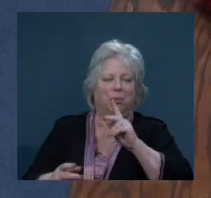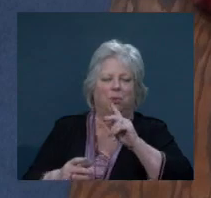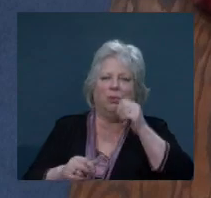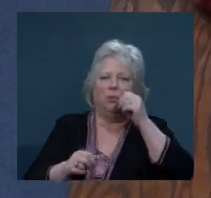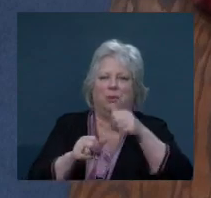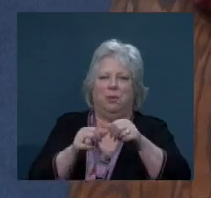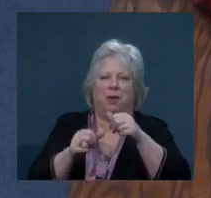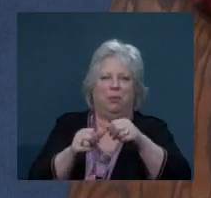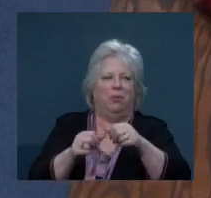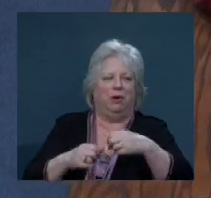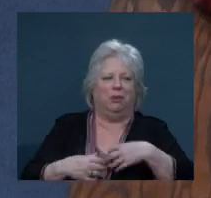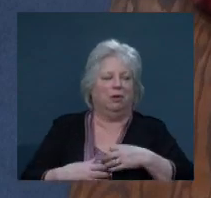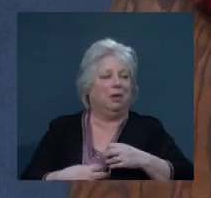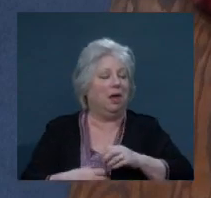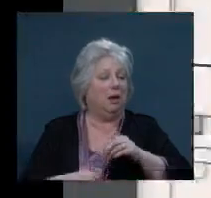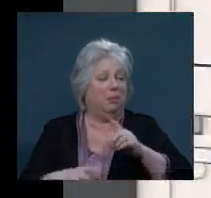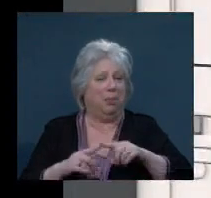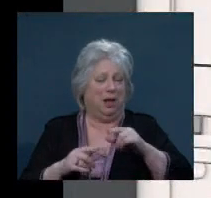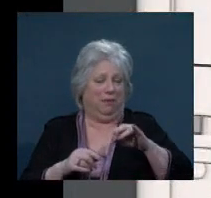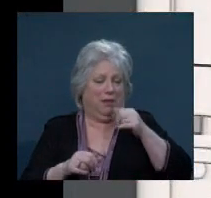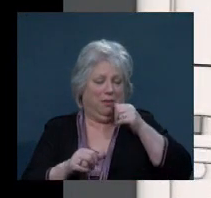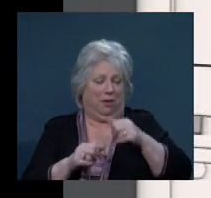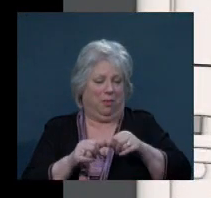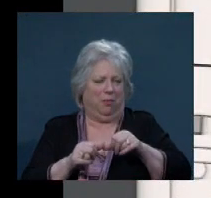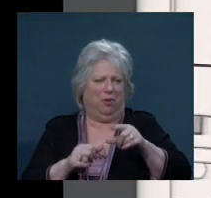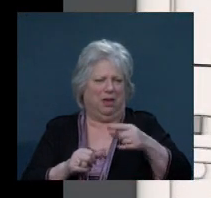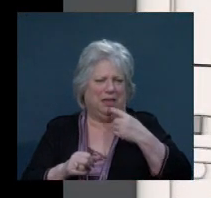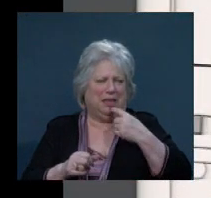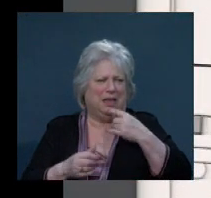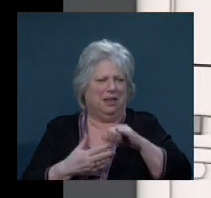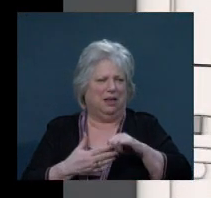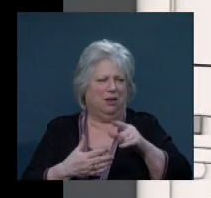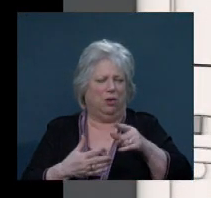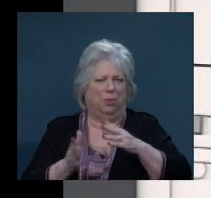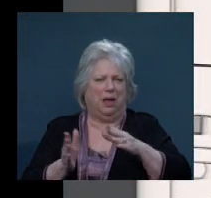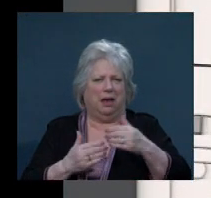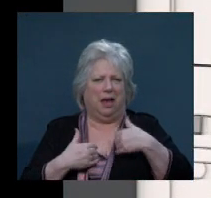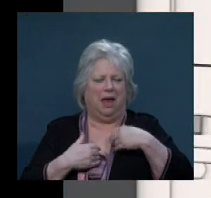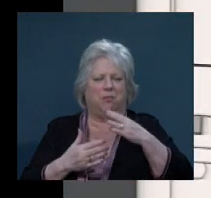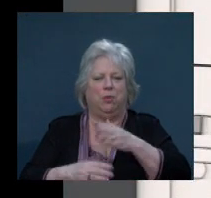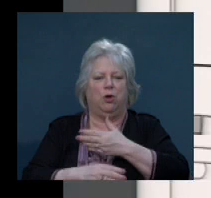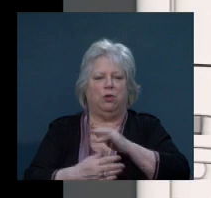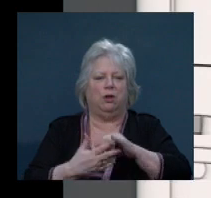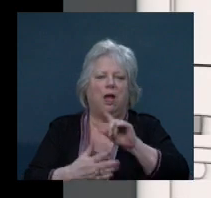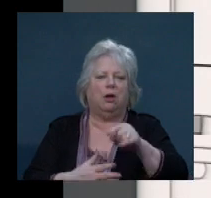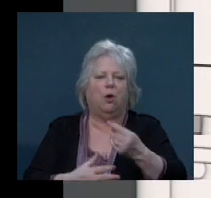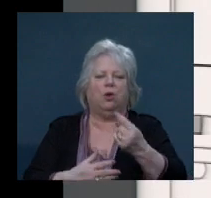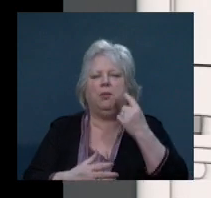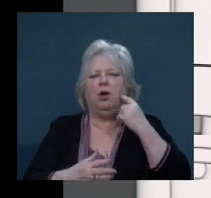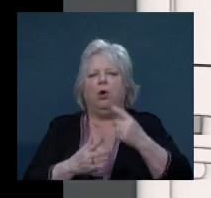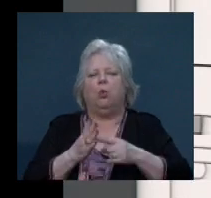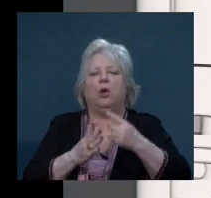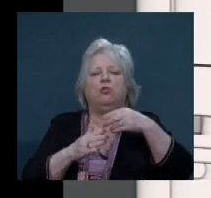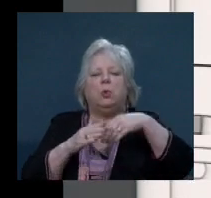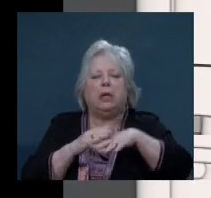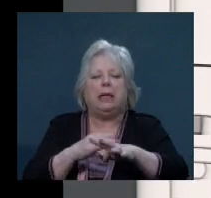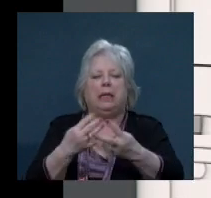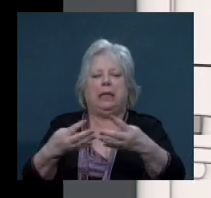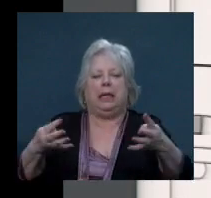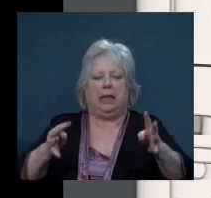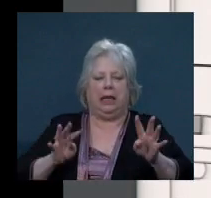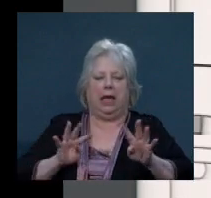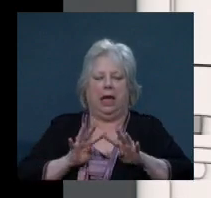remembering. But, I mean, the write-up, I believe it said that you were going to have music that could only be heard once you stepped inside the gates. It was going to be